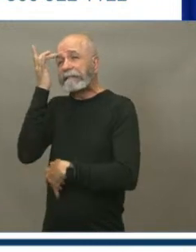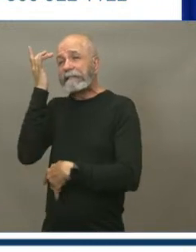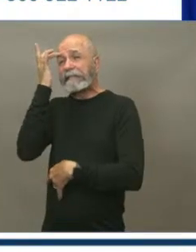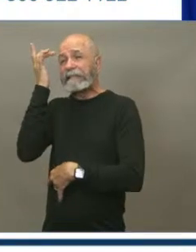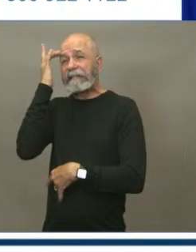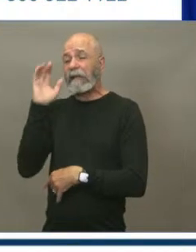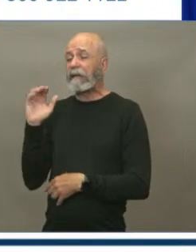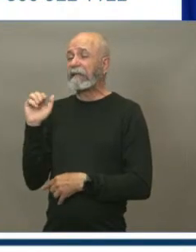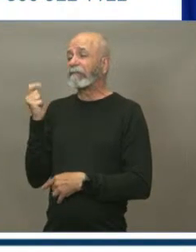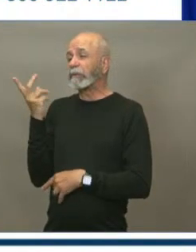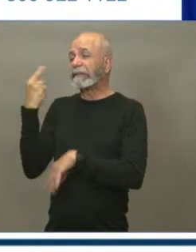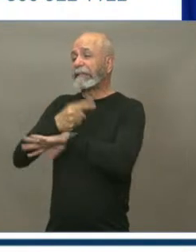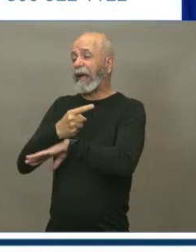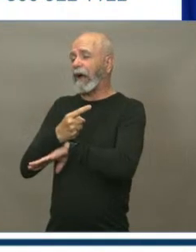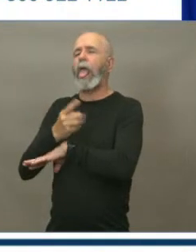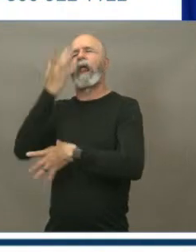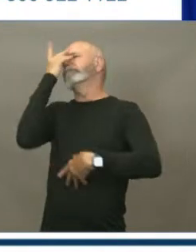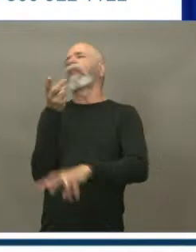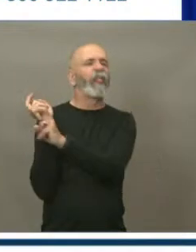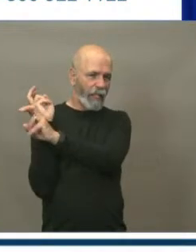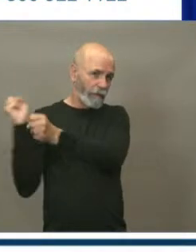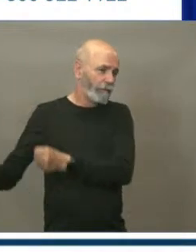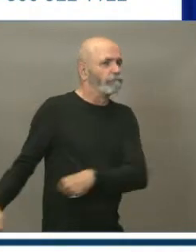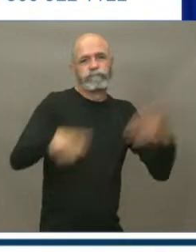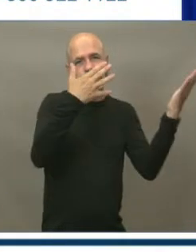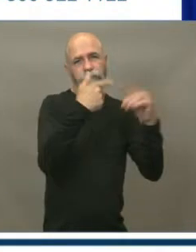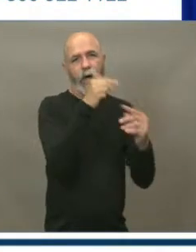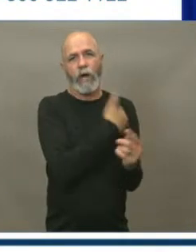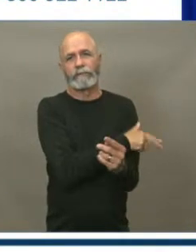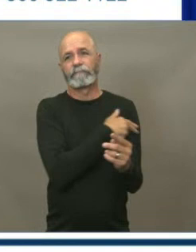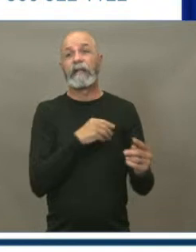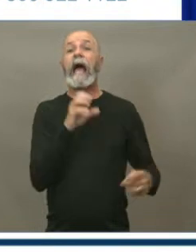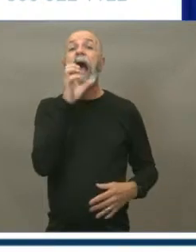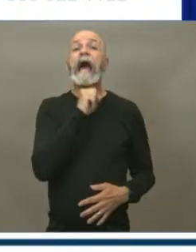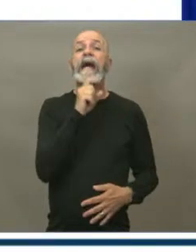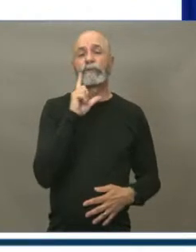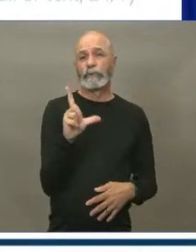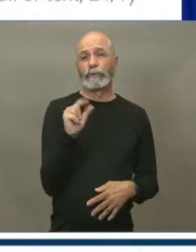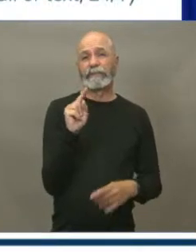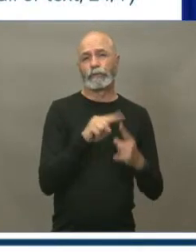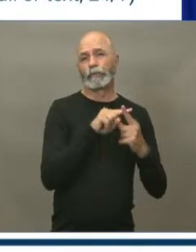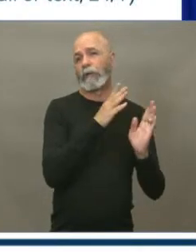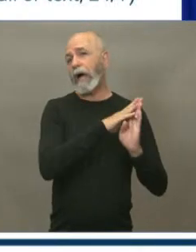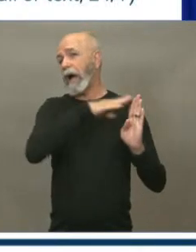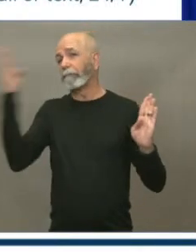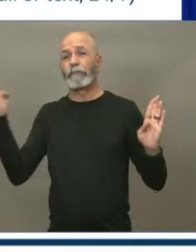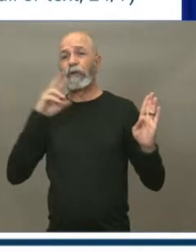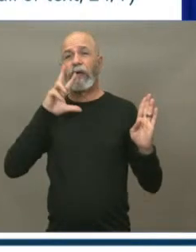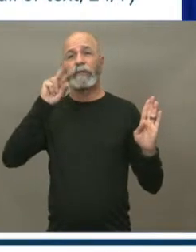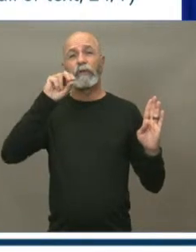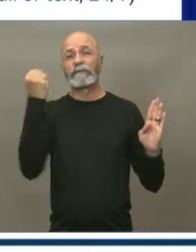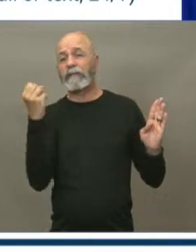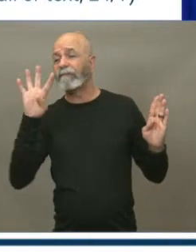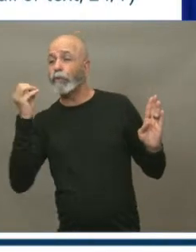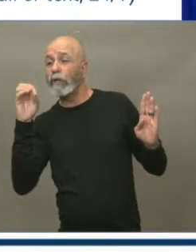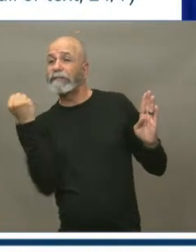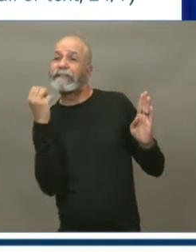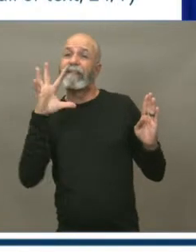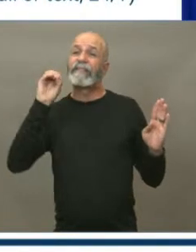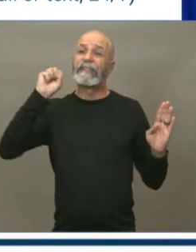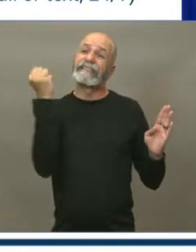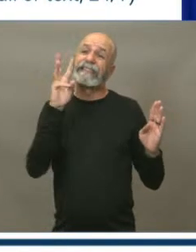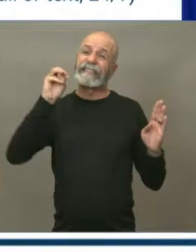age from early 20s to people in their 90s. There's people in their 30s, 40s, 50s, 60s, and 70s in the